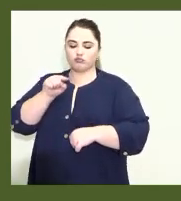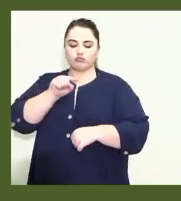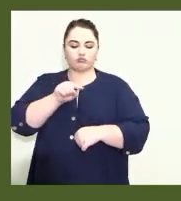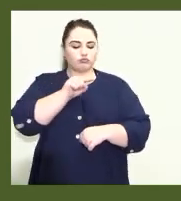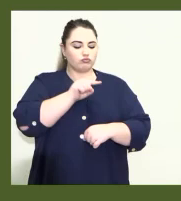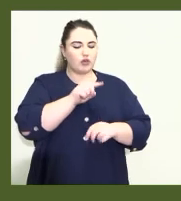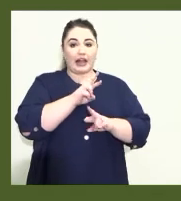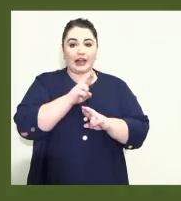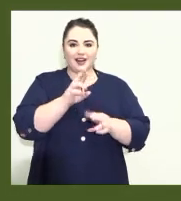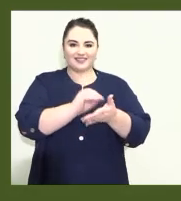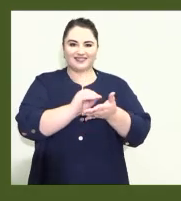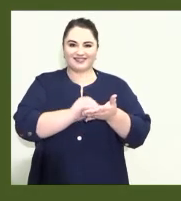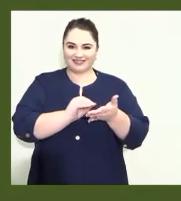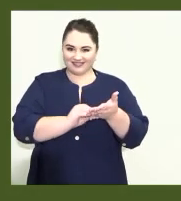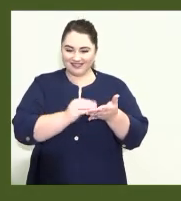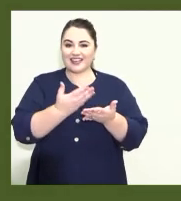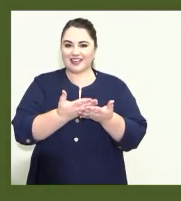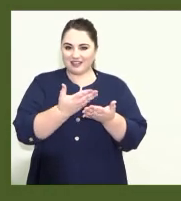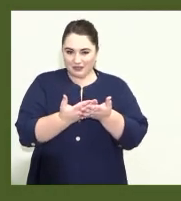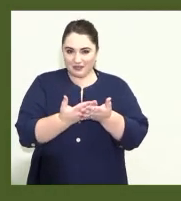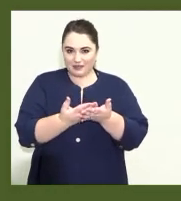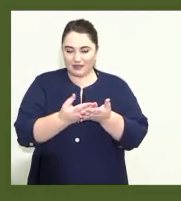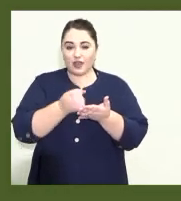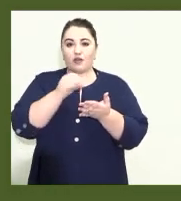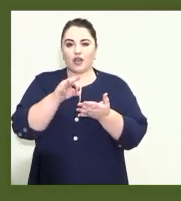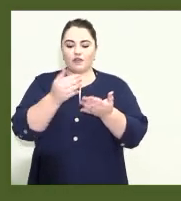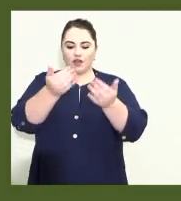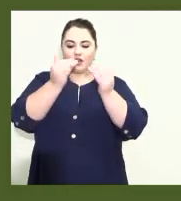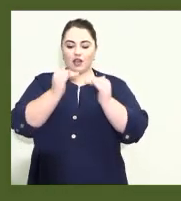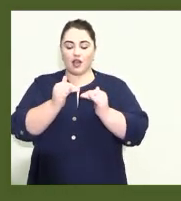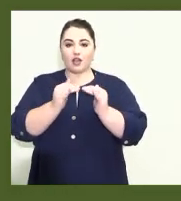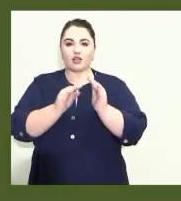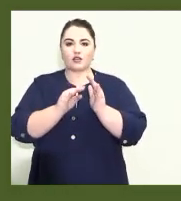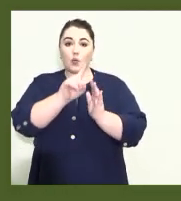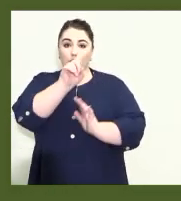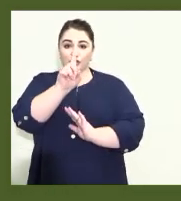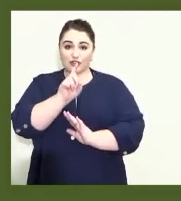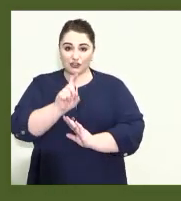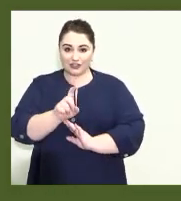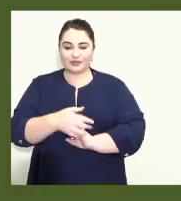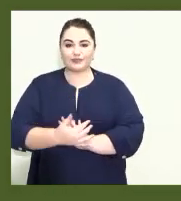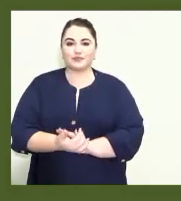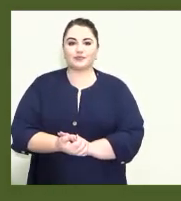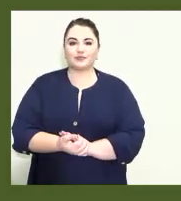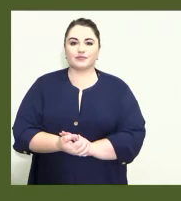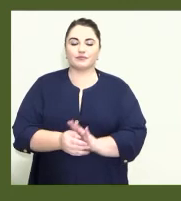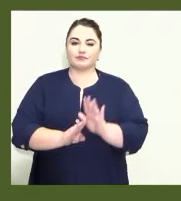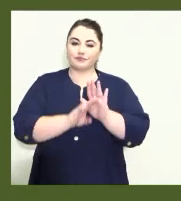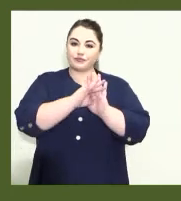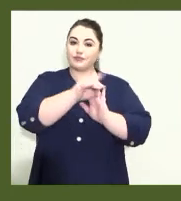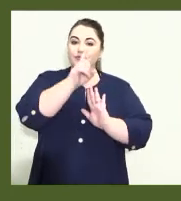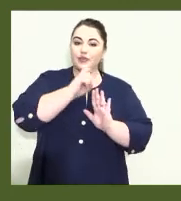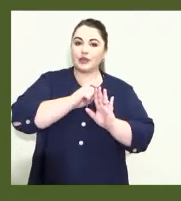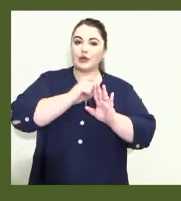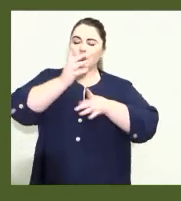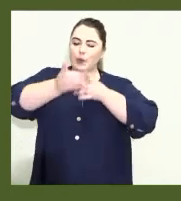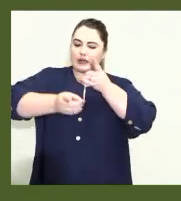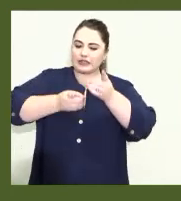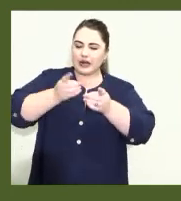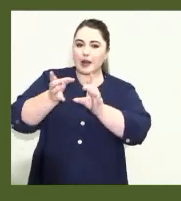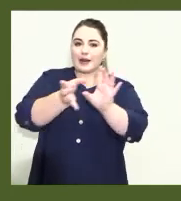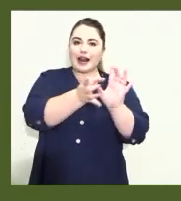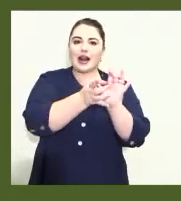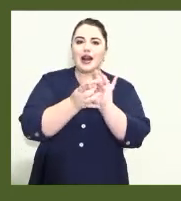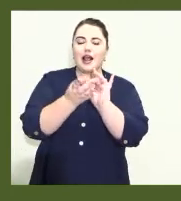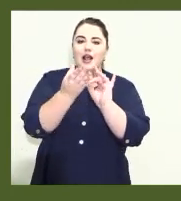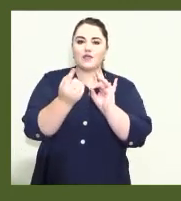ready to write them down. So if you go to the next graph or the next question, use the graph to describe the